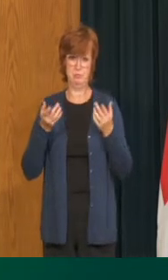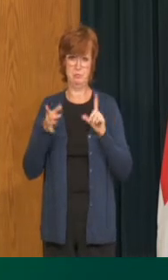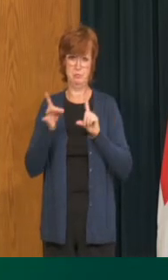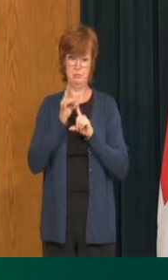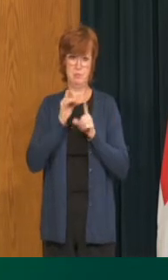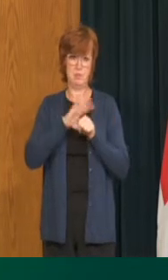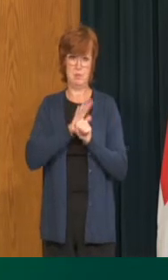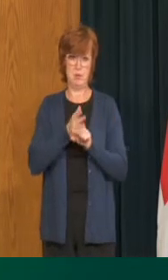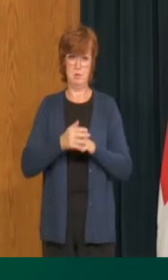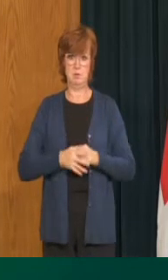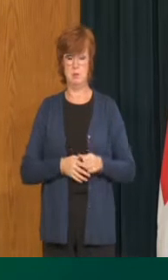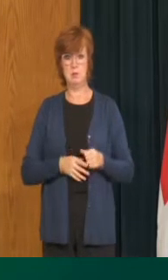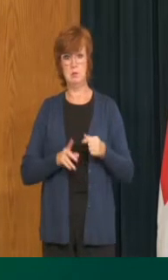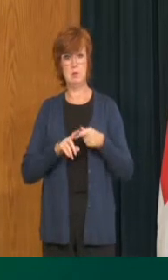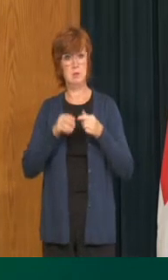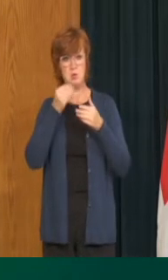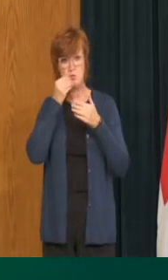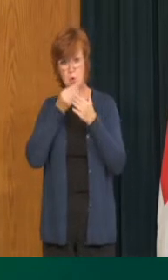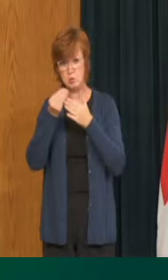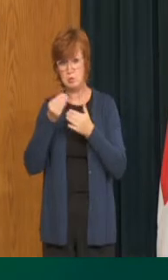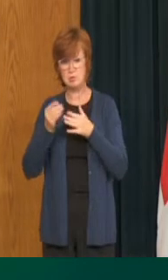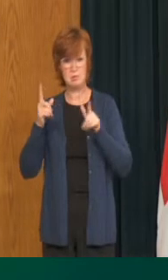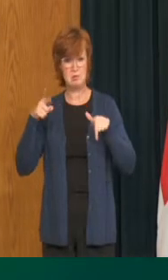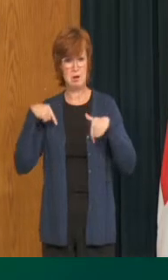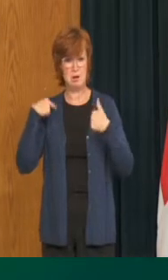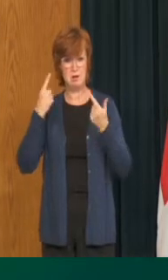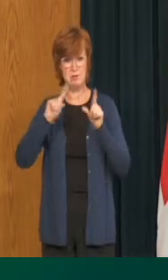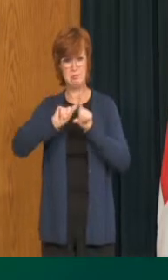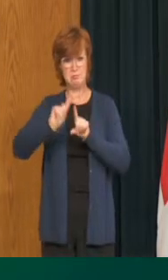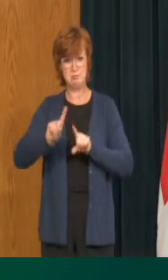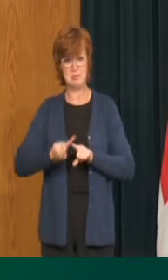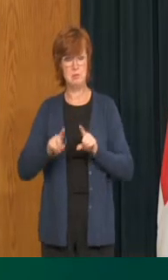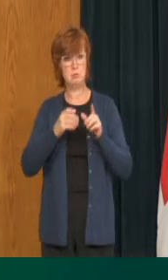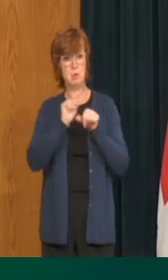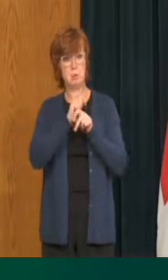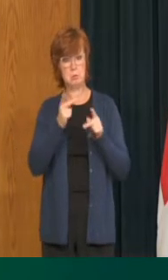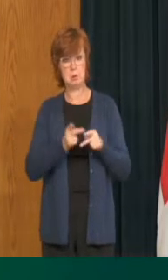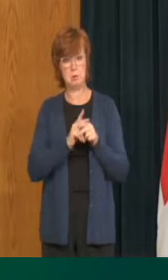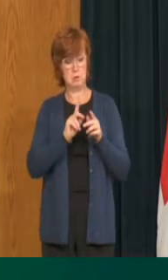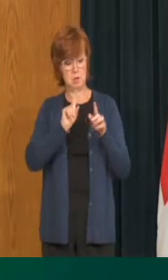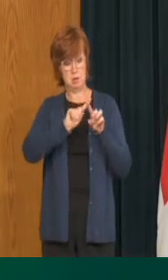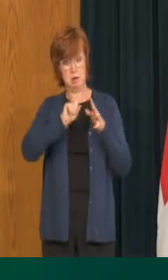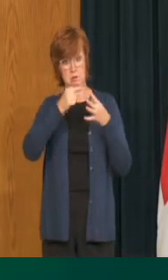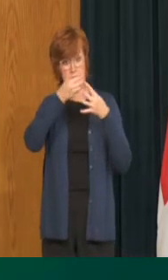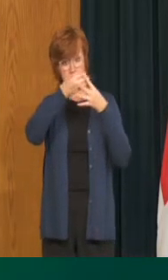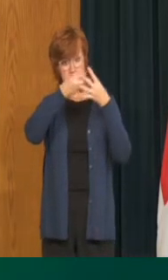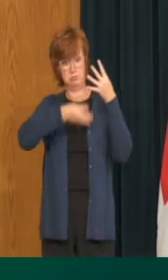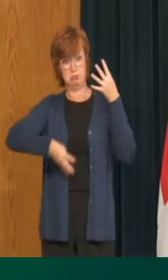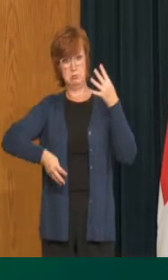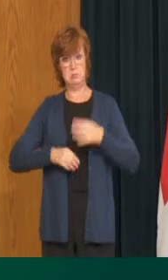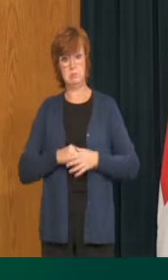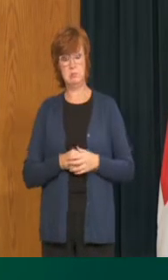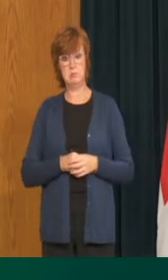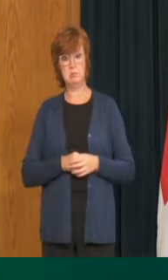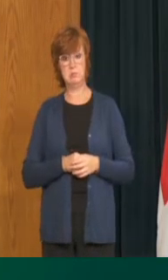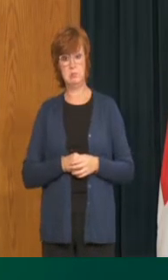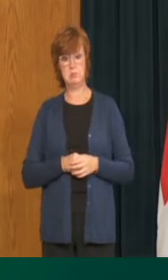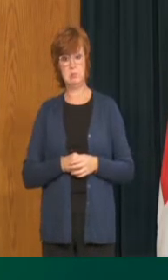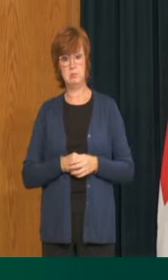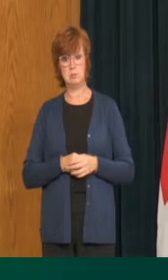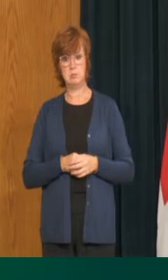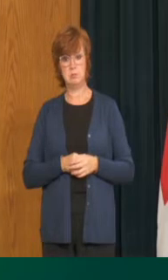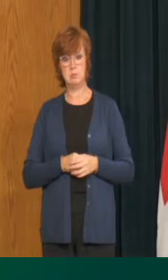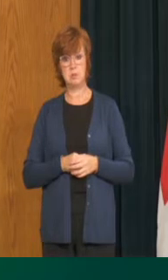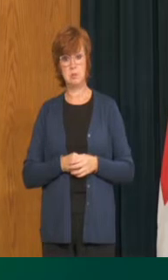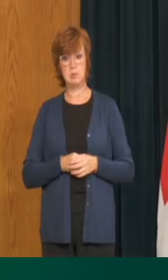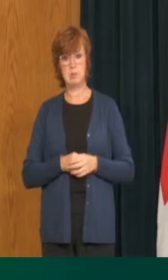our grocery stores throughout this pandemic, and in various other industries that have been, operating throughout this pandemic.